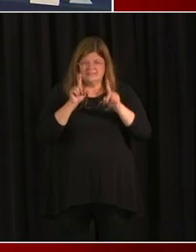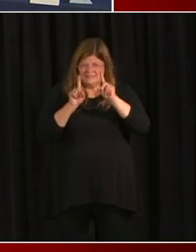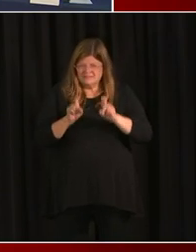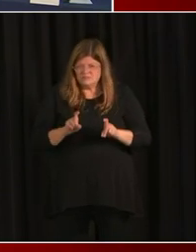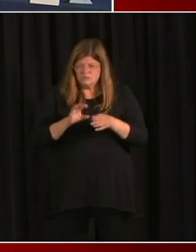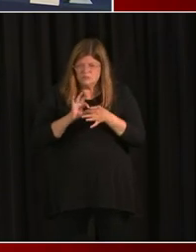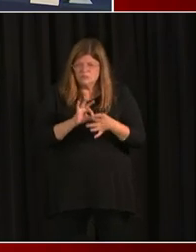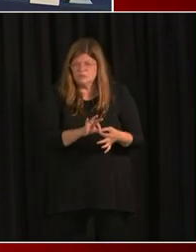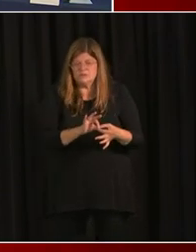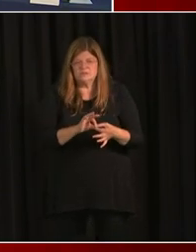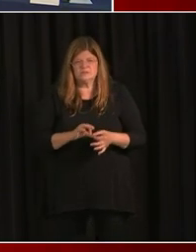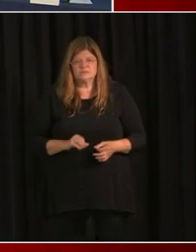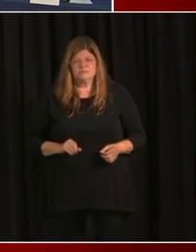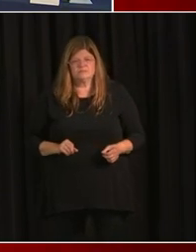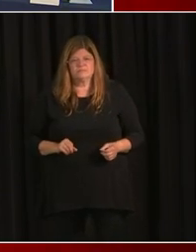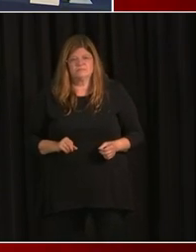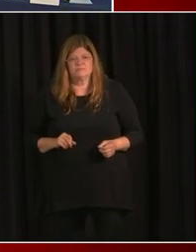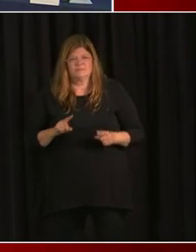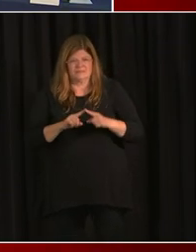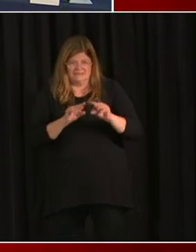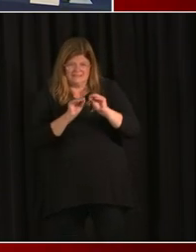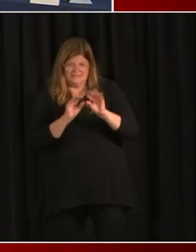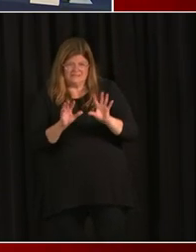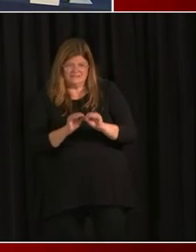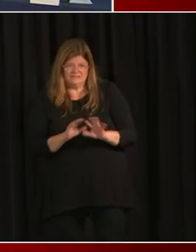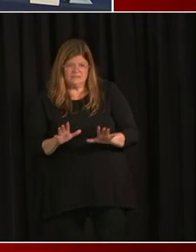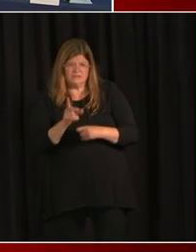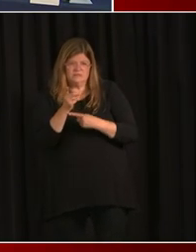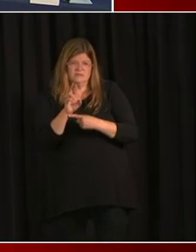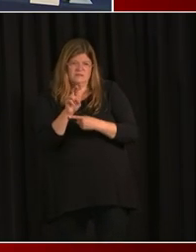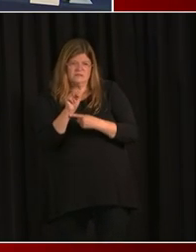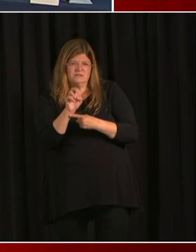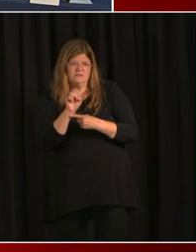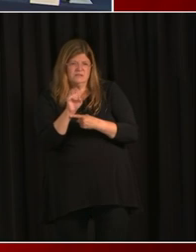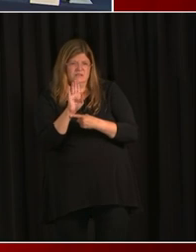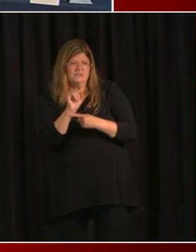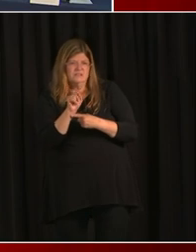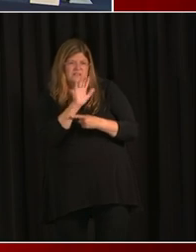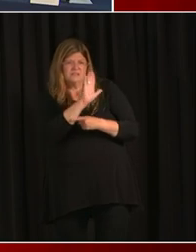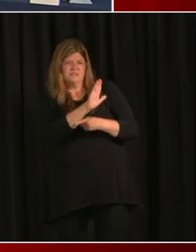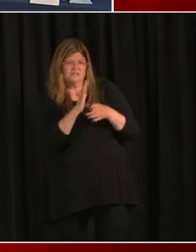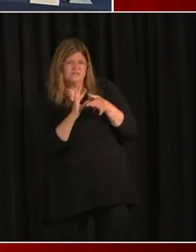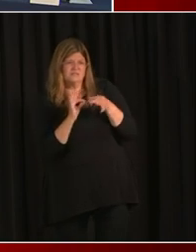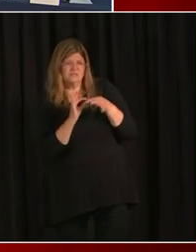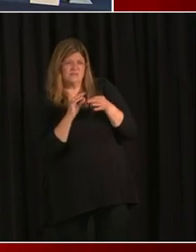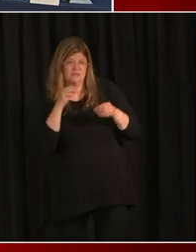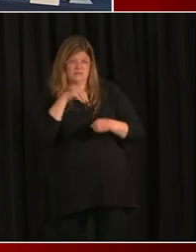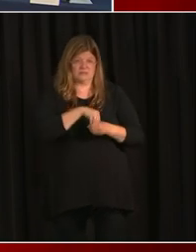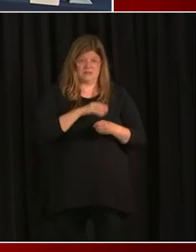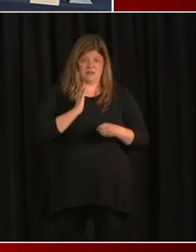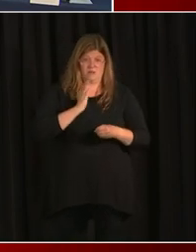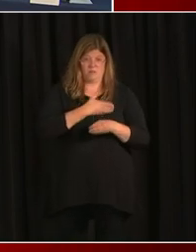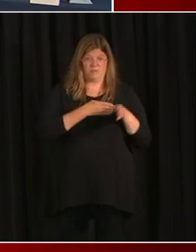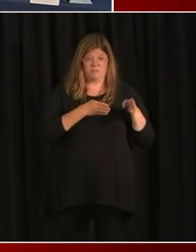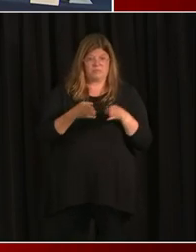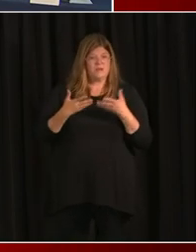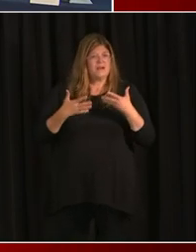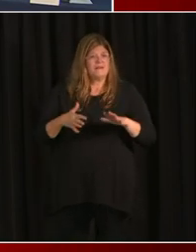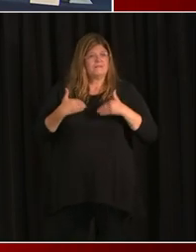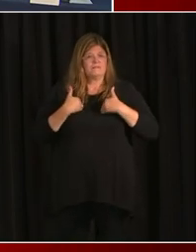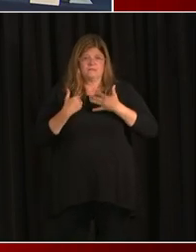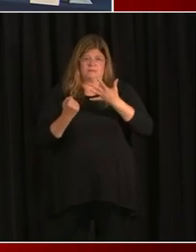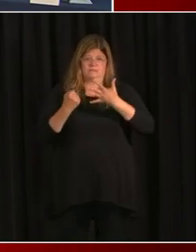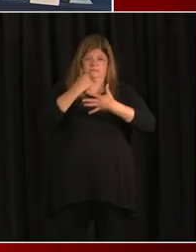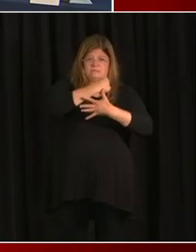be clear about what Dr. Nesbitt said, is that within our scheme, we already prioritize